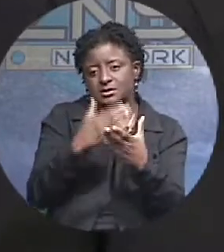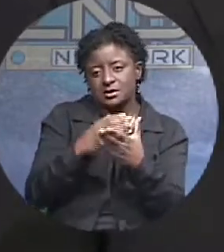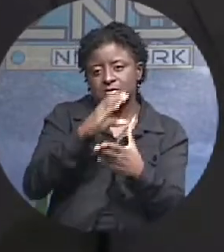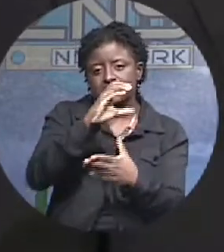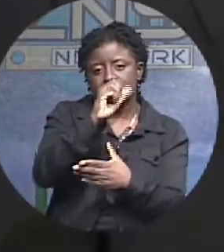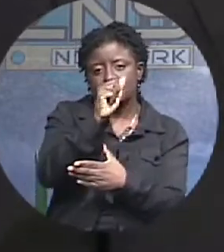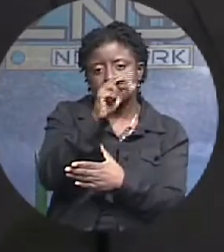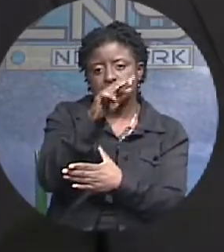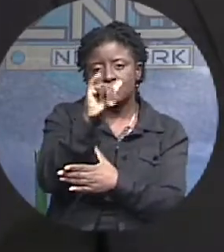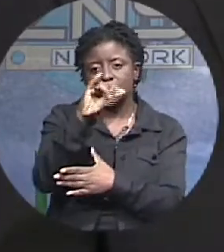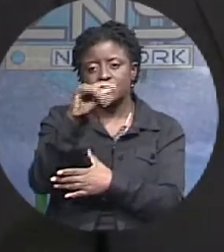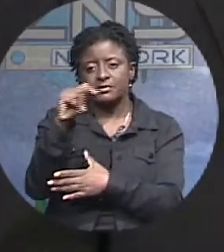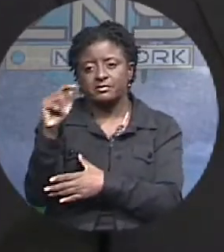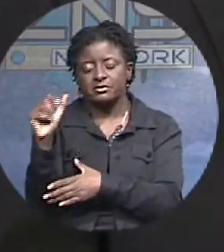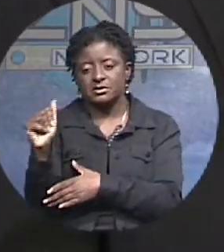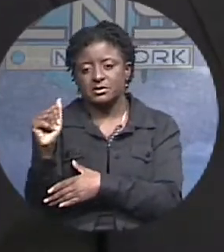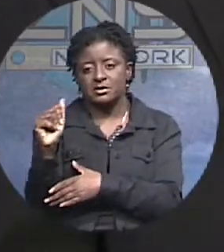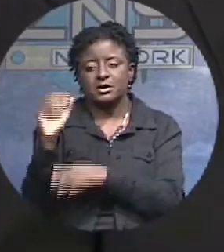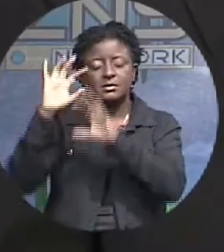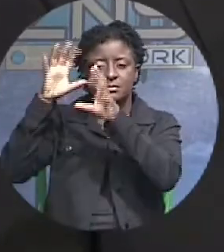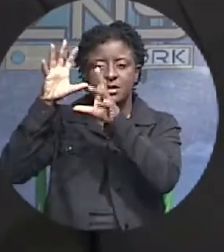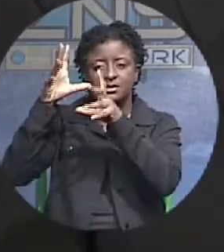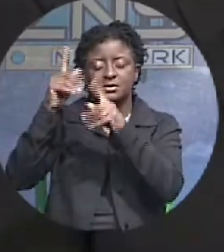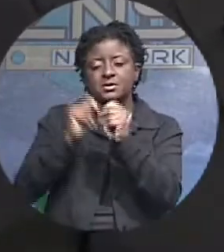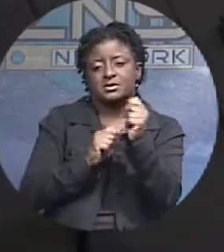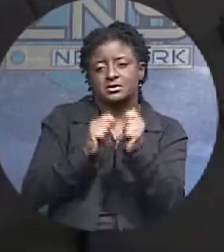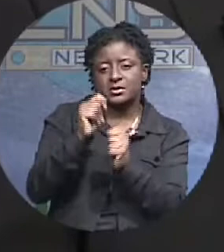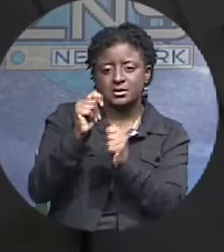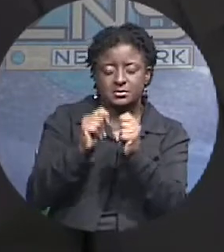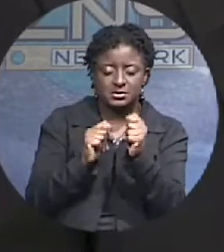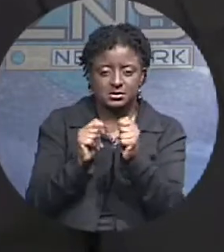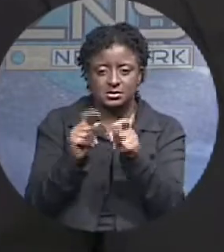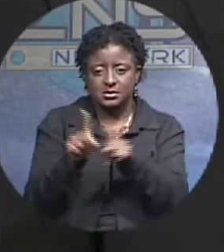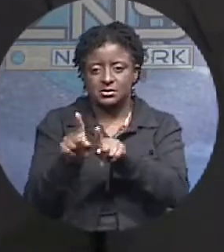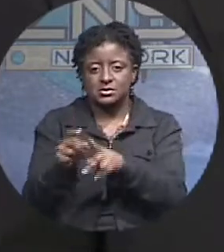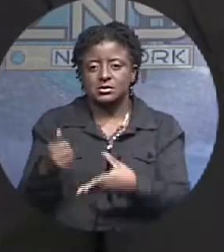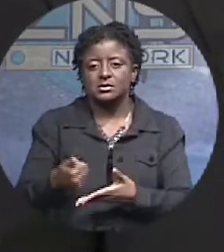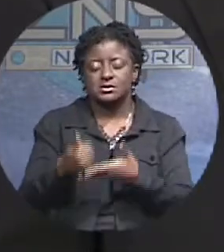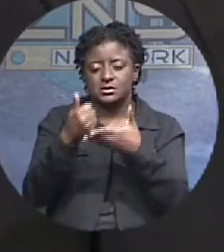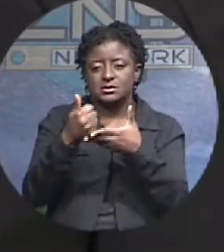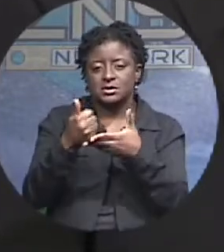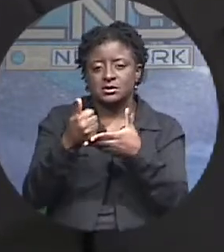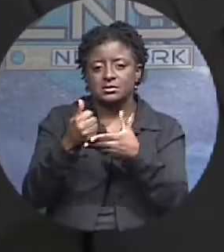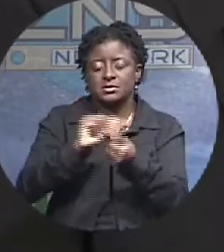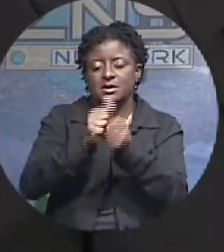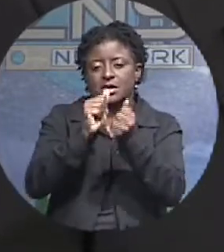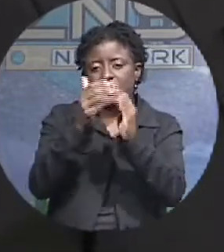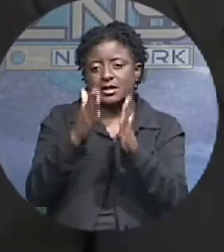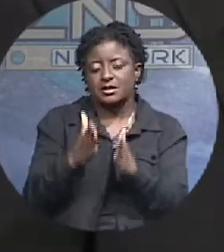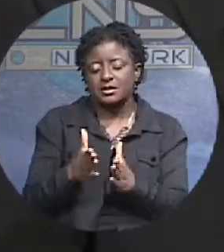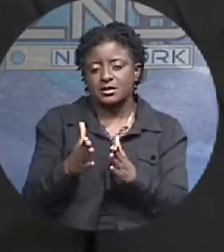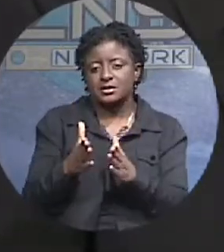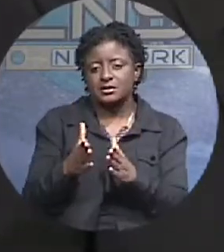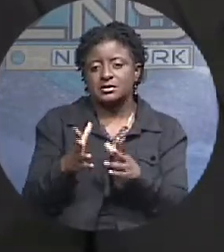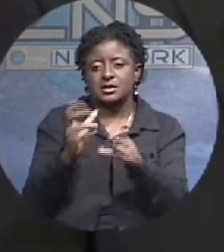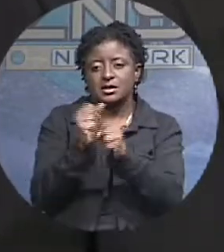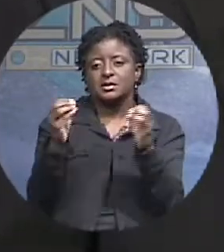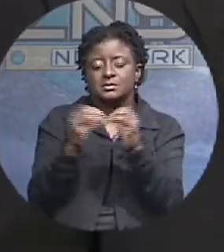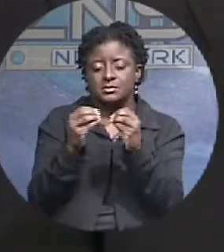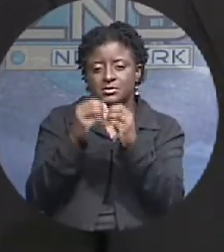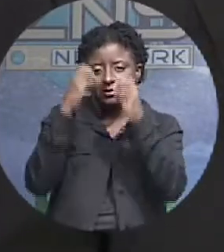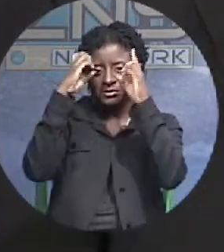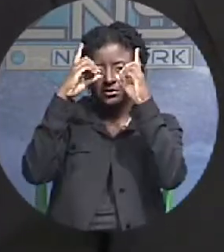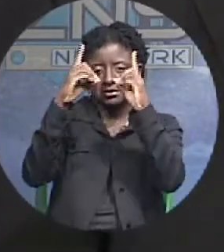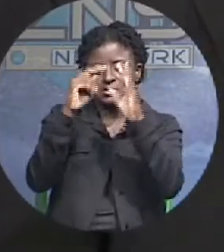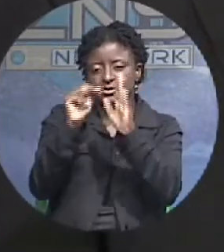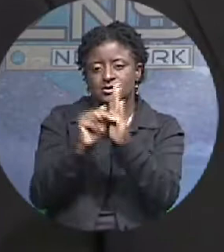Games, Tabernacle Baptist Basketball Thanksgiving Tournament, and he has also assisted in a number of athletes furthering their education. On behalf